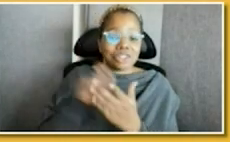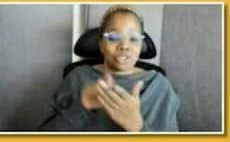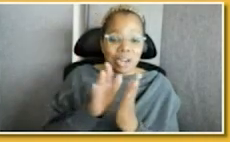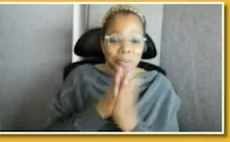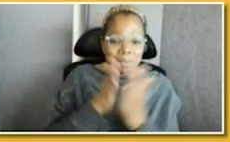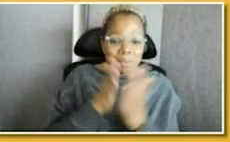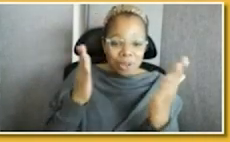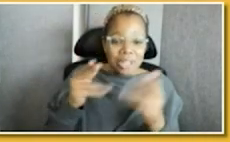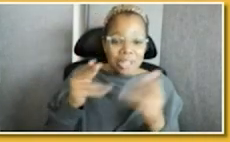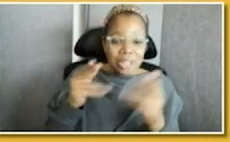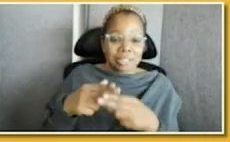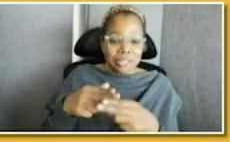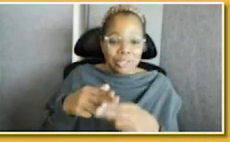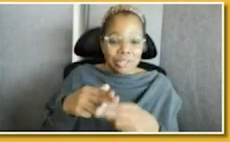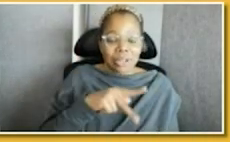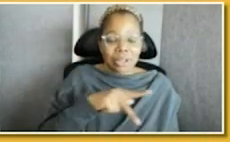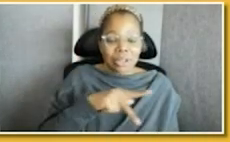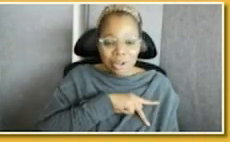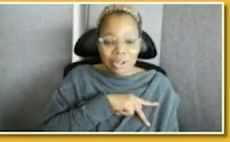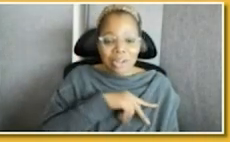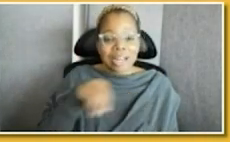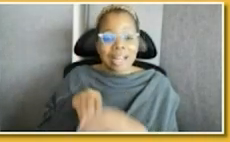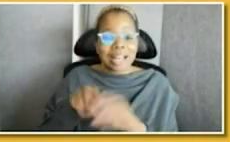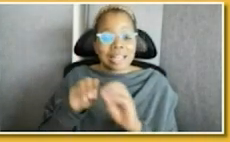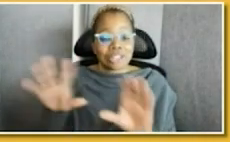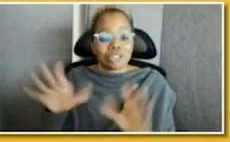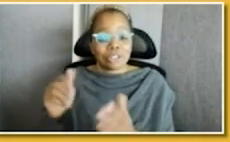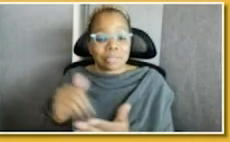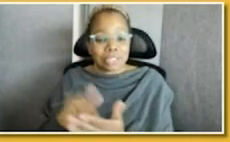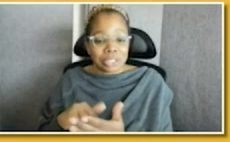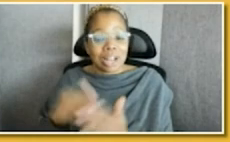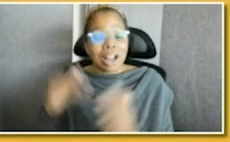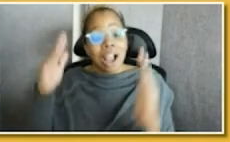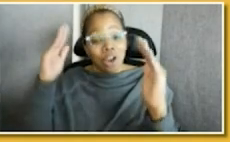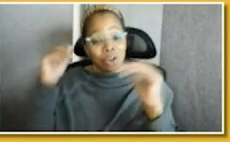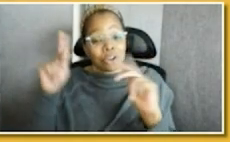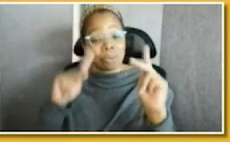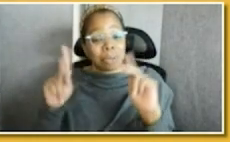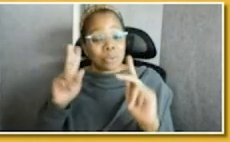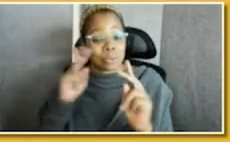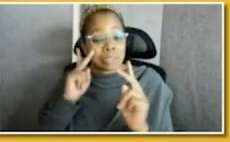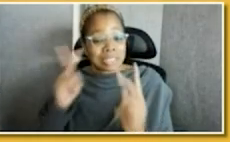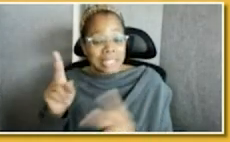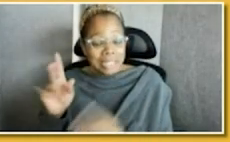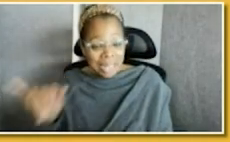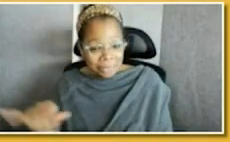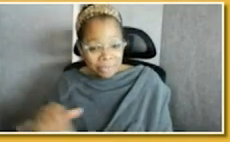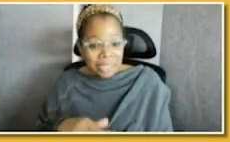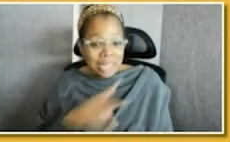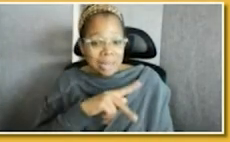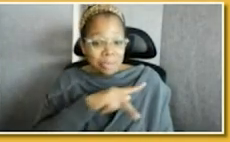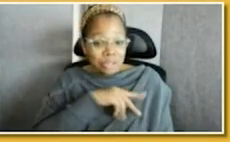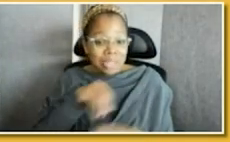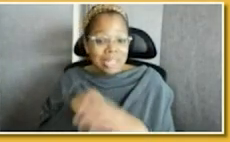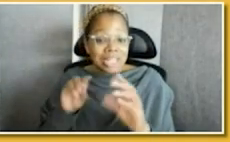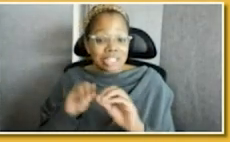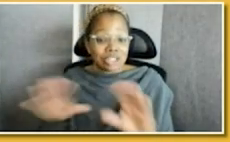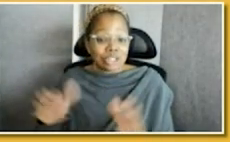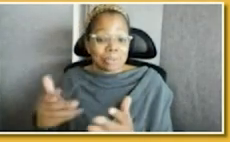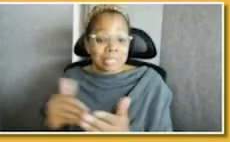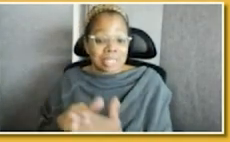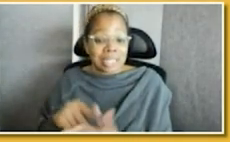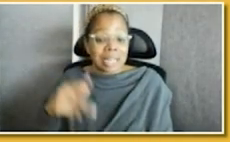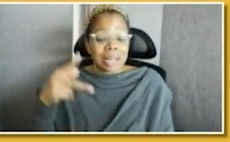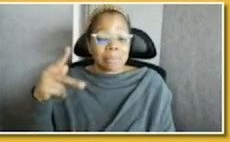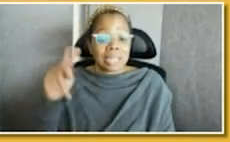Personality and Distribution Center, which I hope people will go out and see, and it's Personality and Distribution Center, PNDC. And